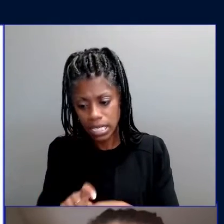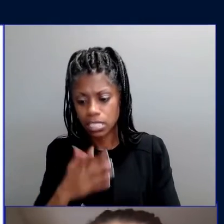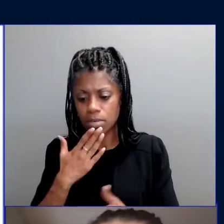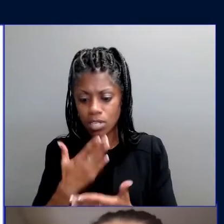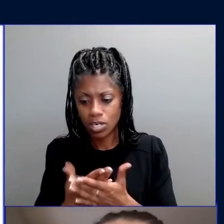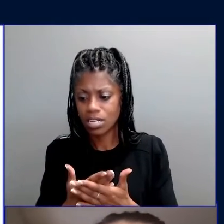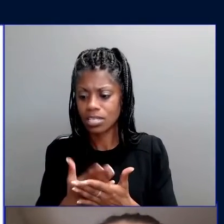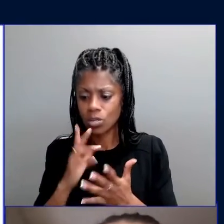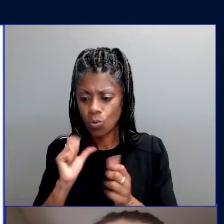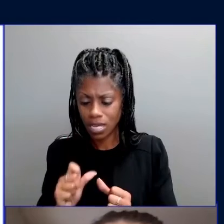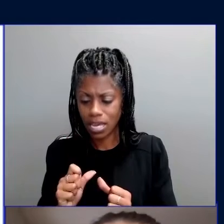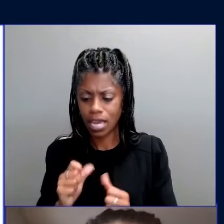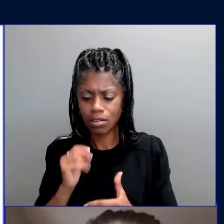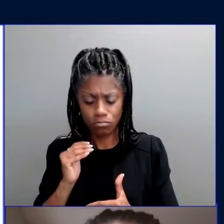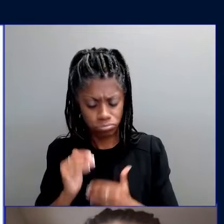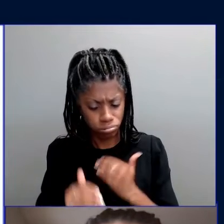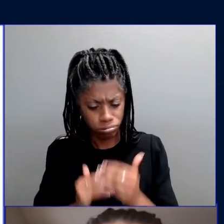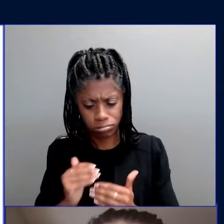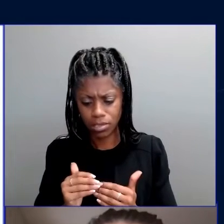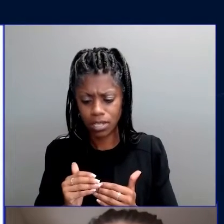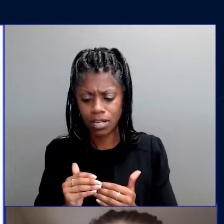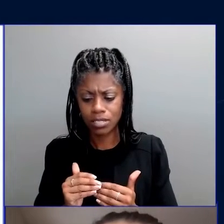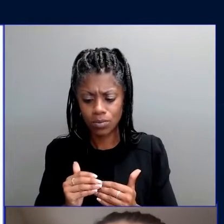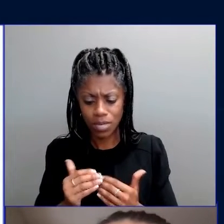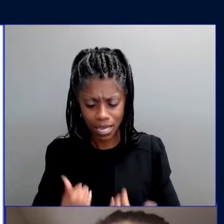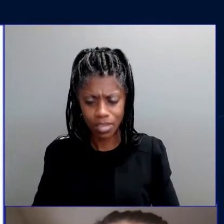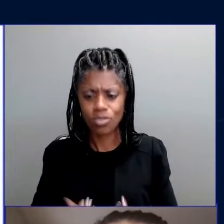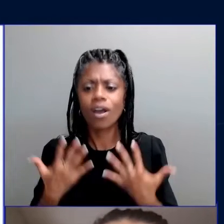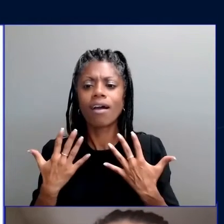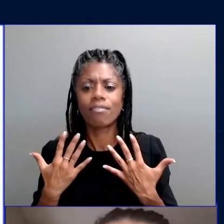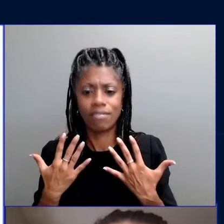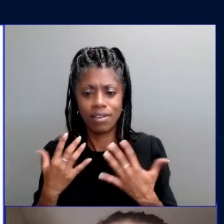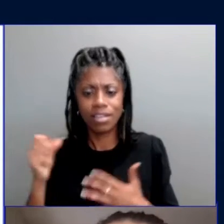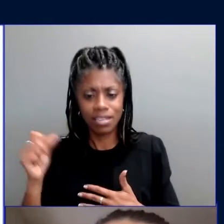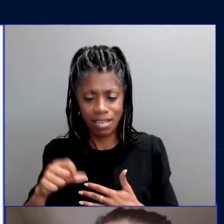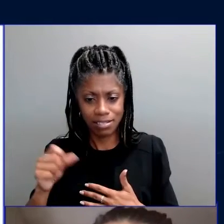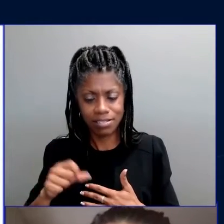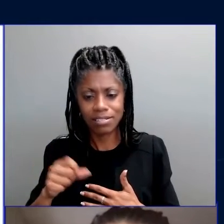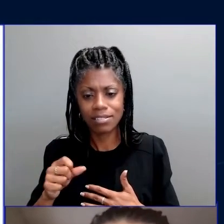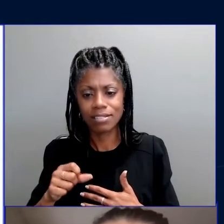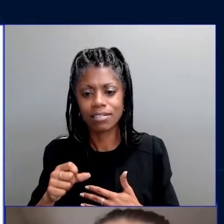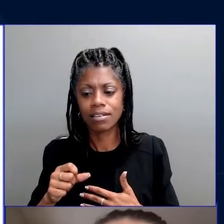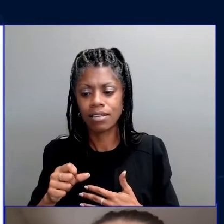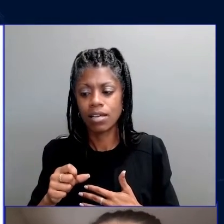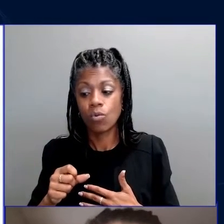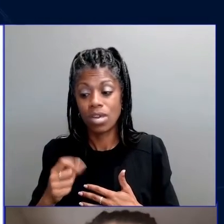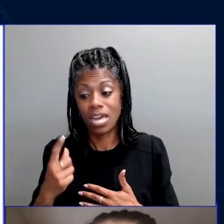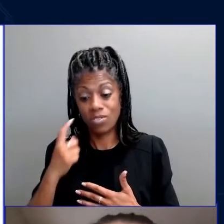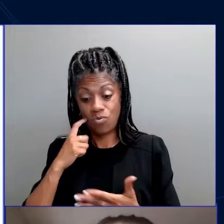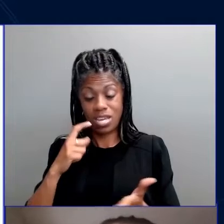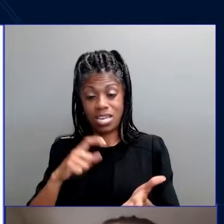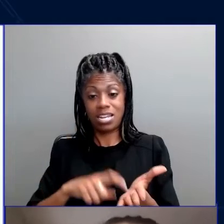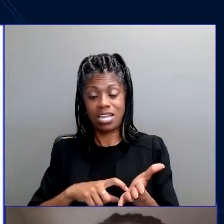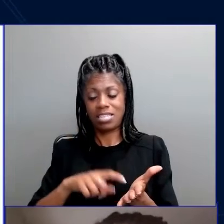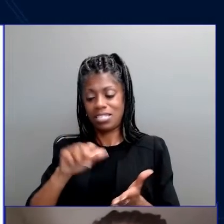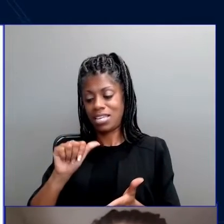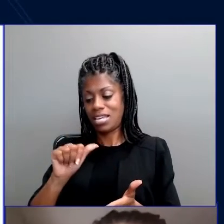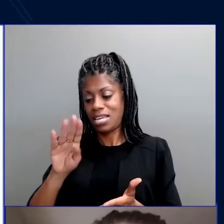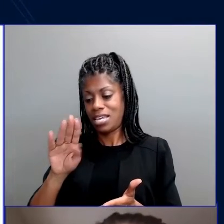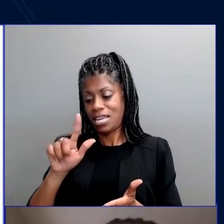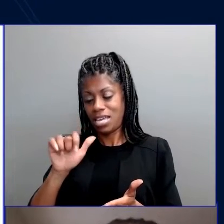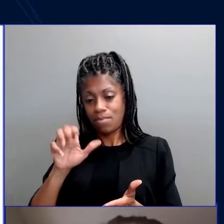all capable of doing incredible things. And that starts with a recognition that ableism is not just a problem out